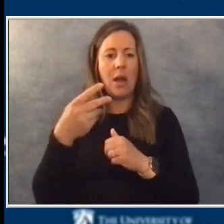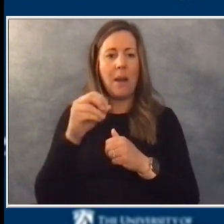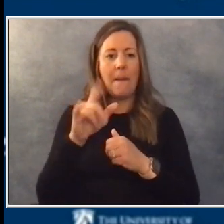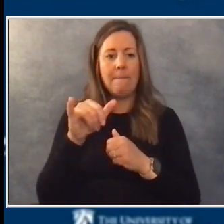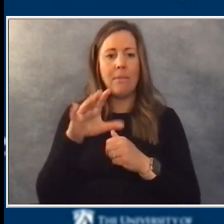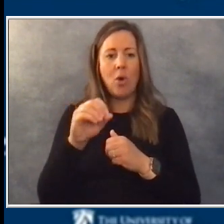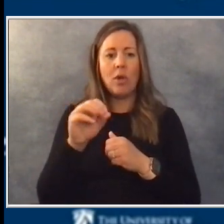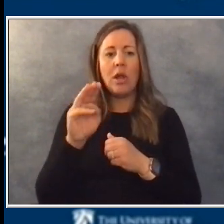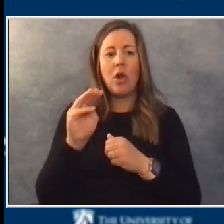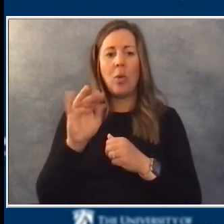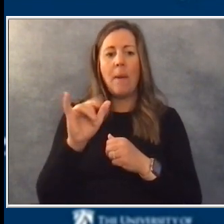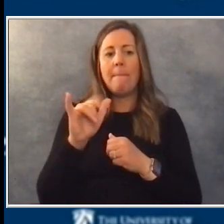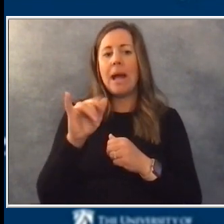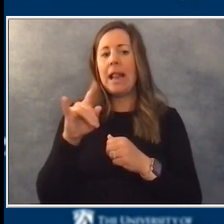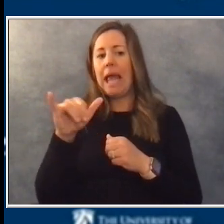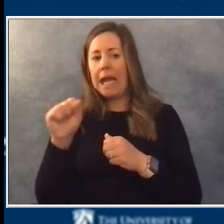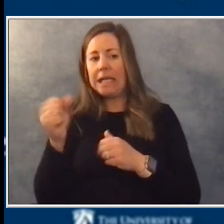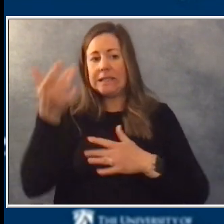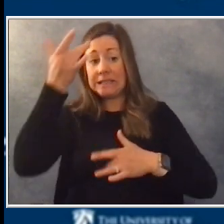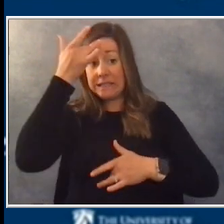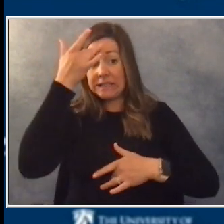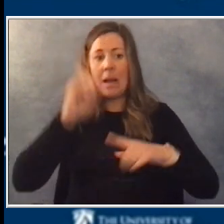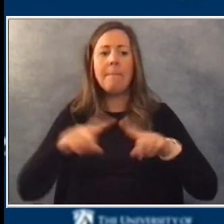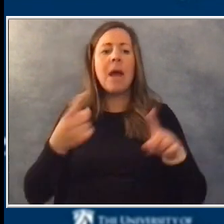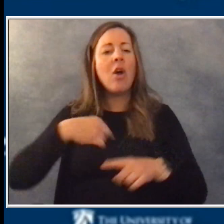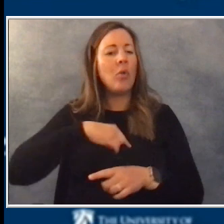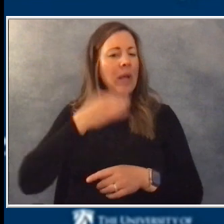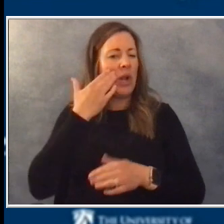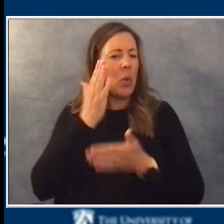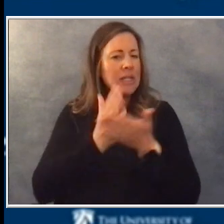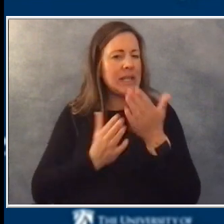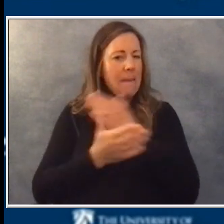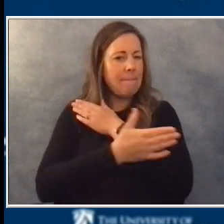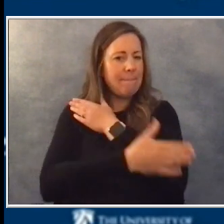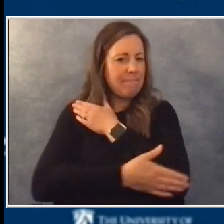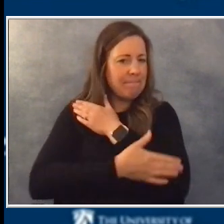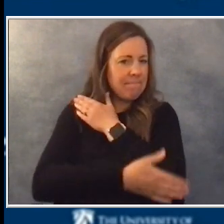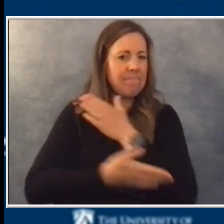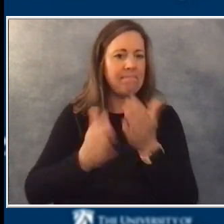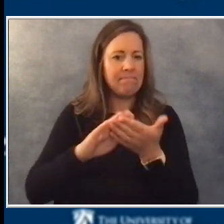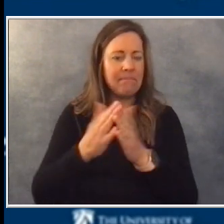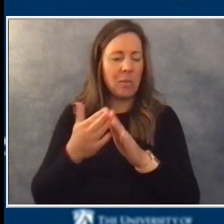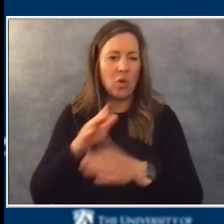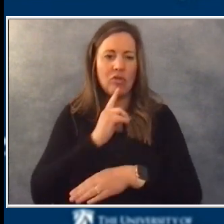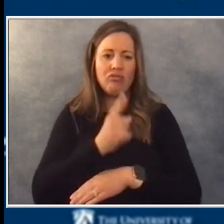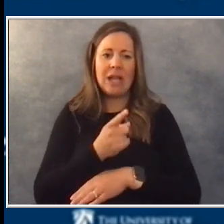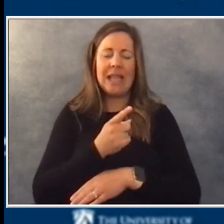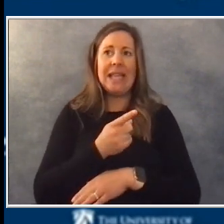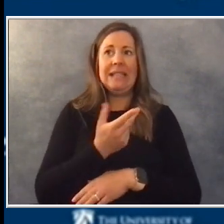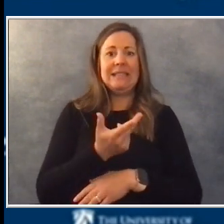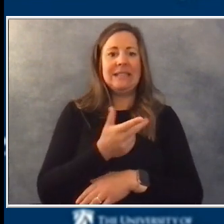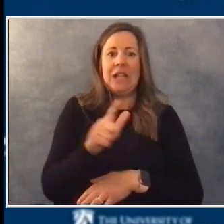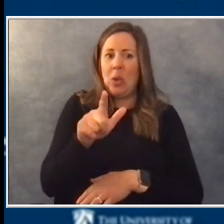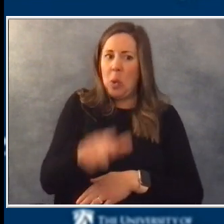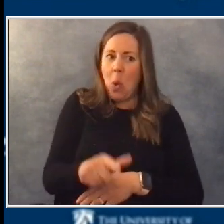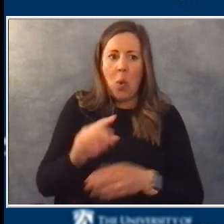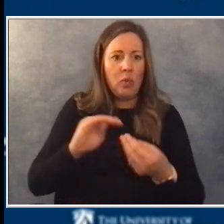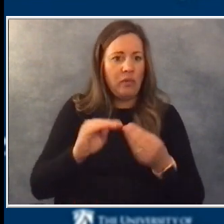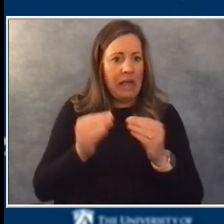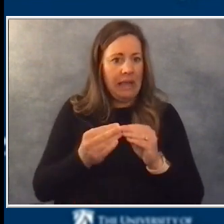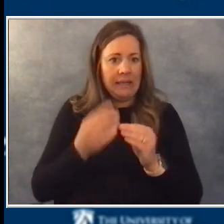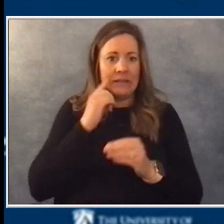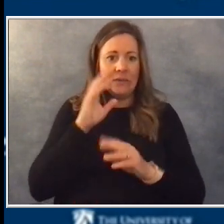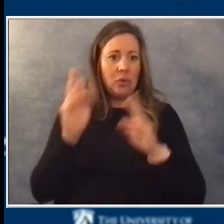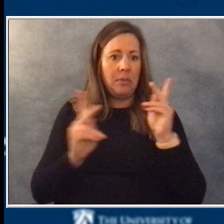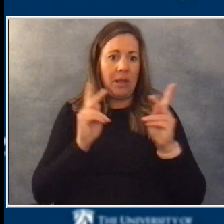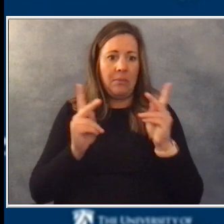poliomyelitis disease. But we know that in some counties and some communities, there are very low rates of